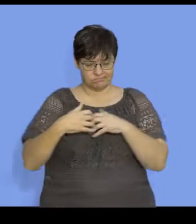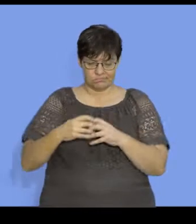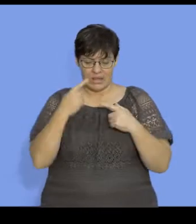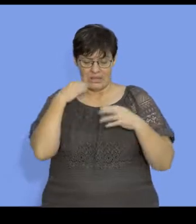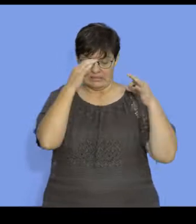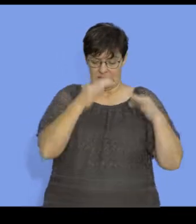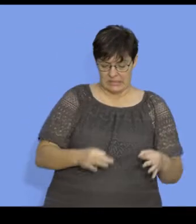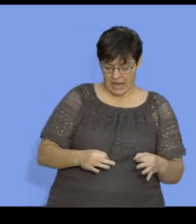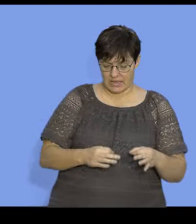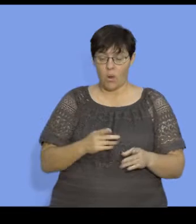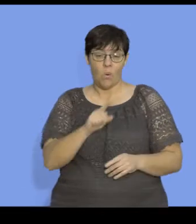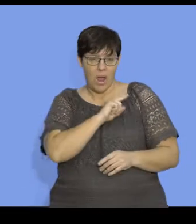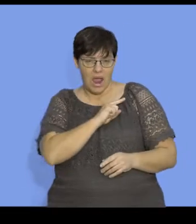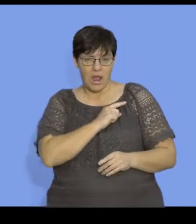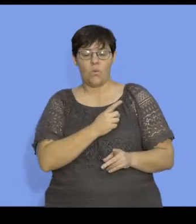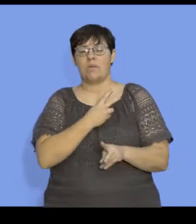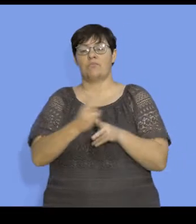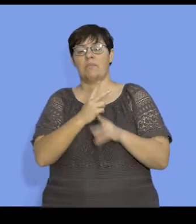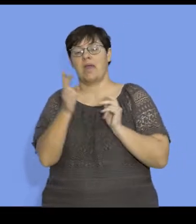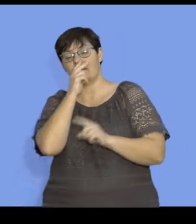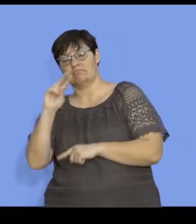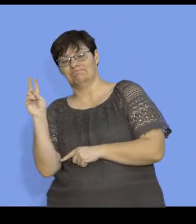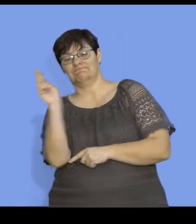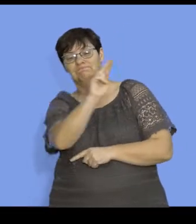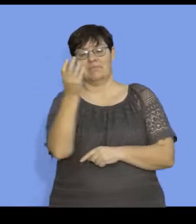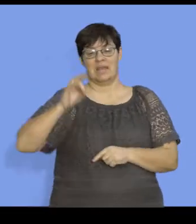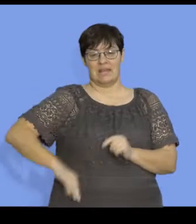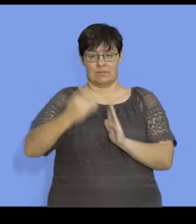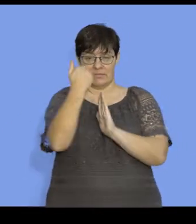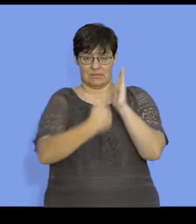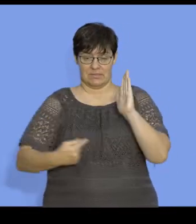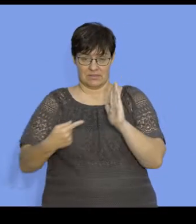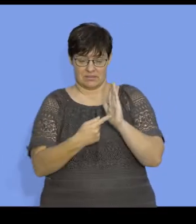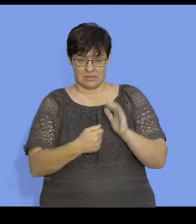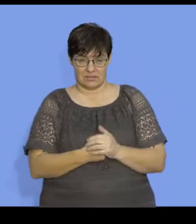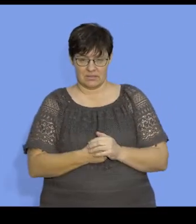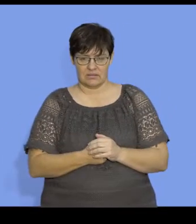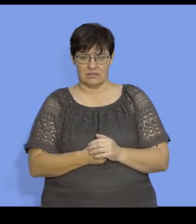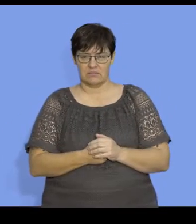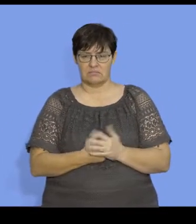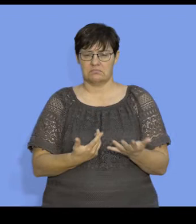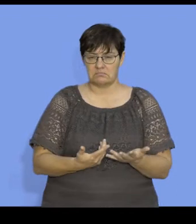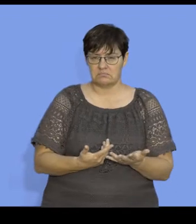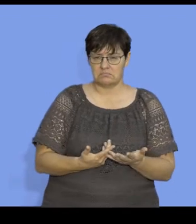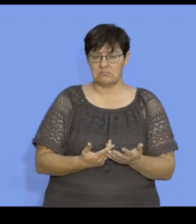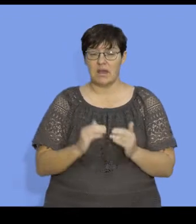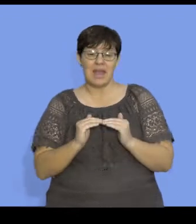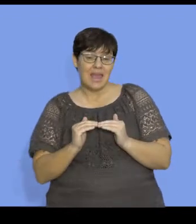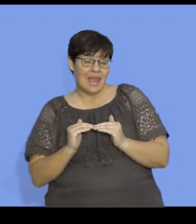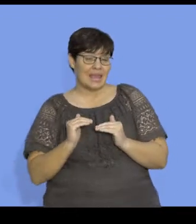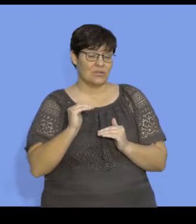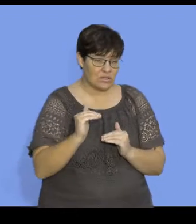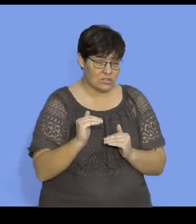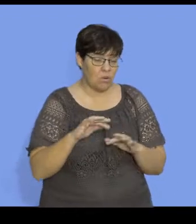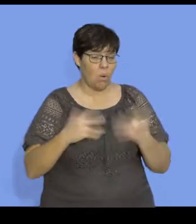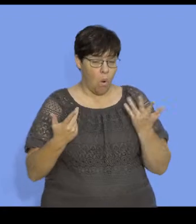preparing the projected income statement. One, will there be an increase or a